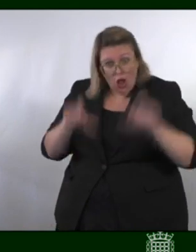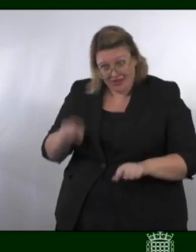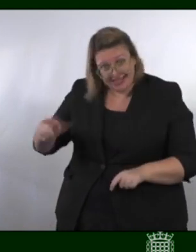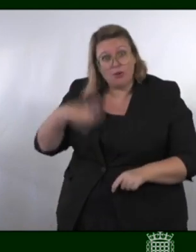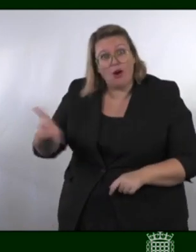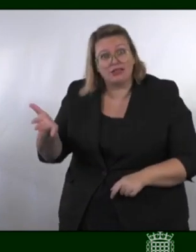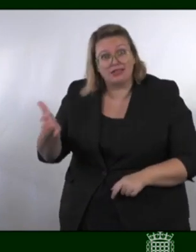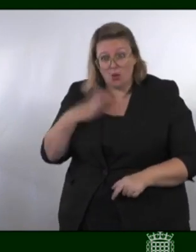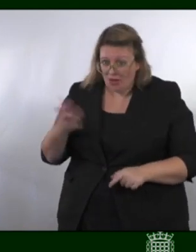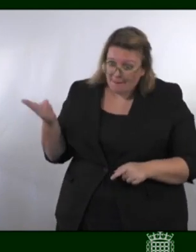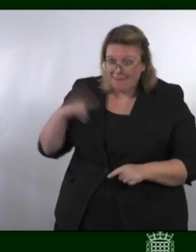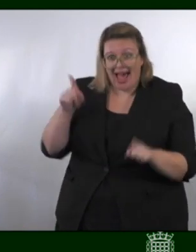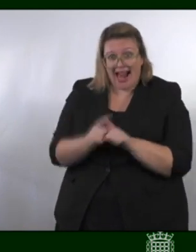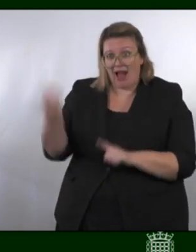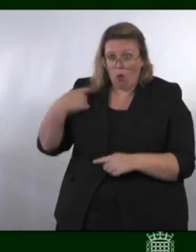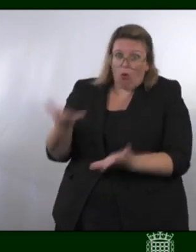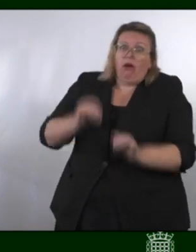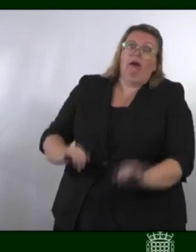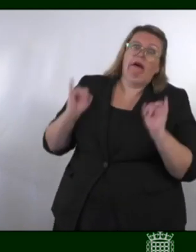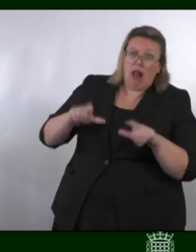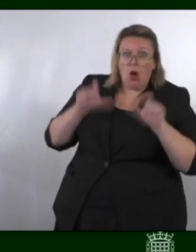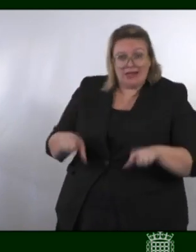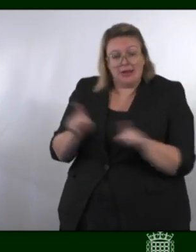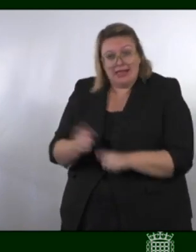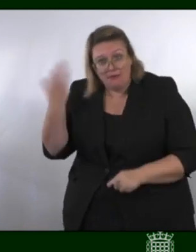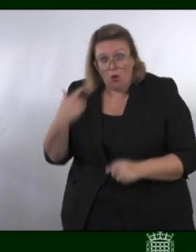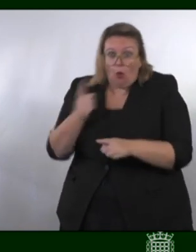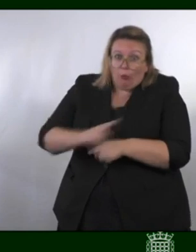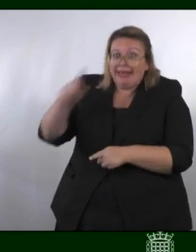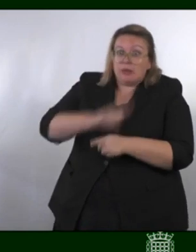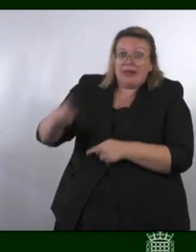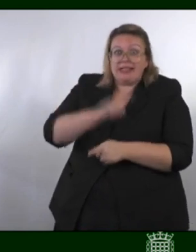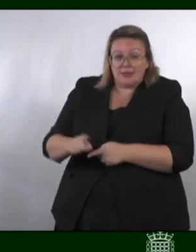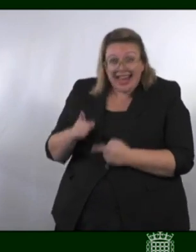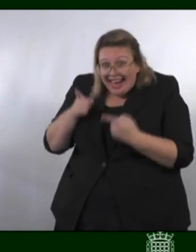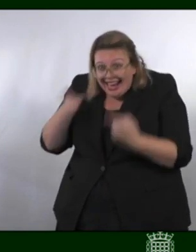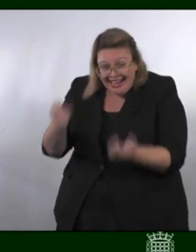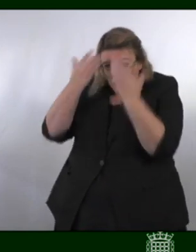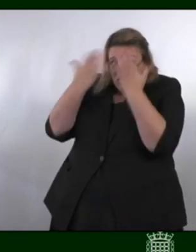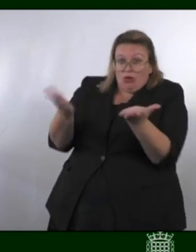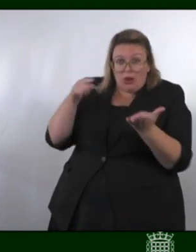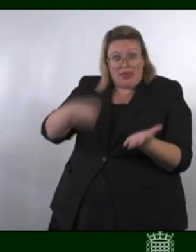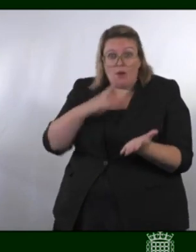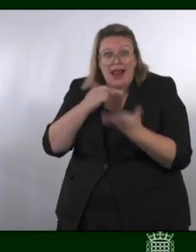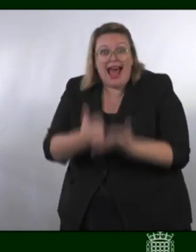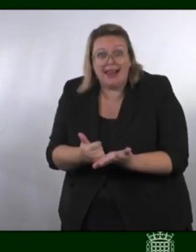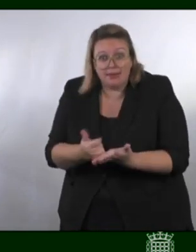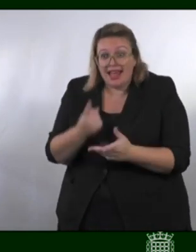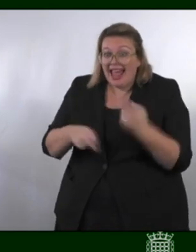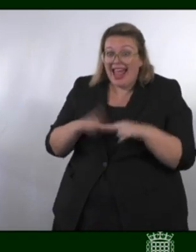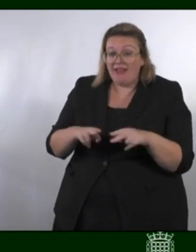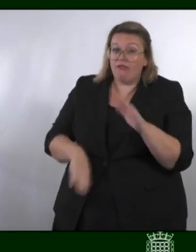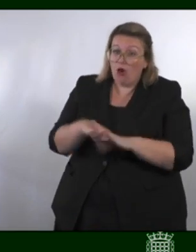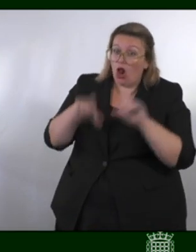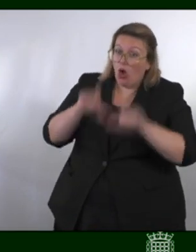back into a damaging lockdown for weeks on end, and he has no clue about how he would propose to get the country out of that, does